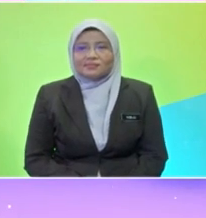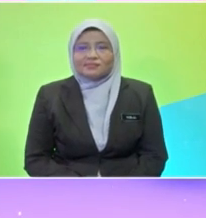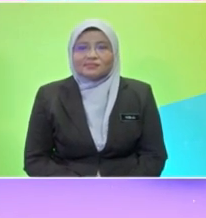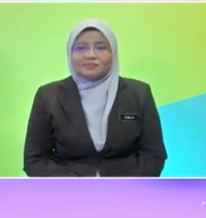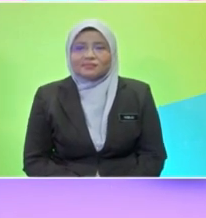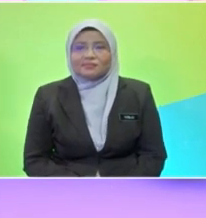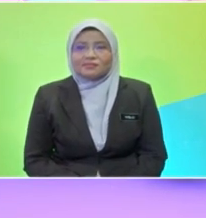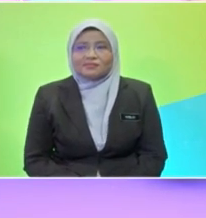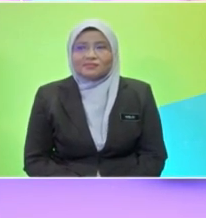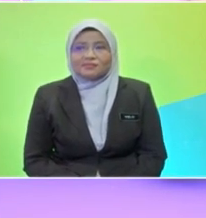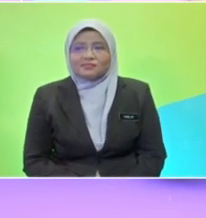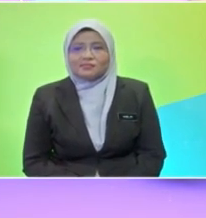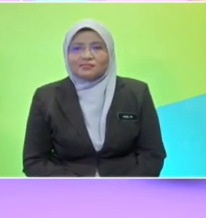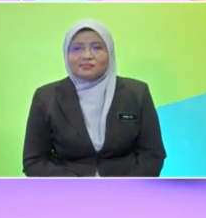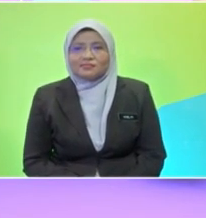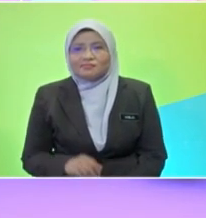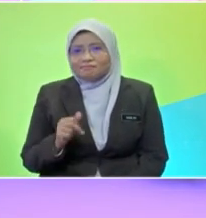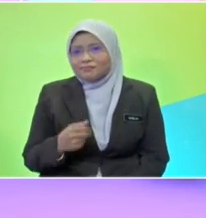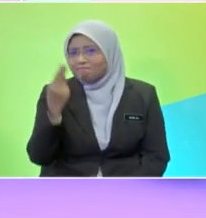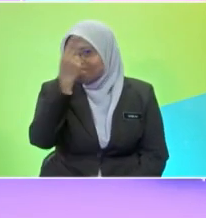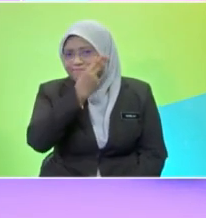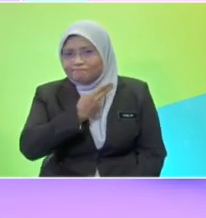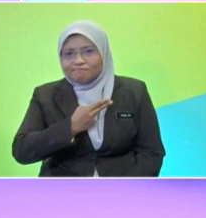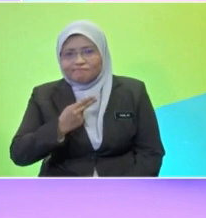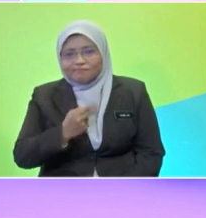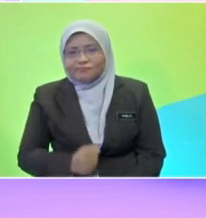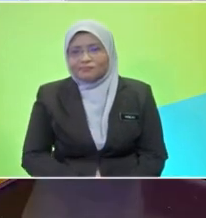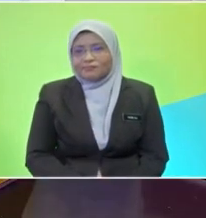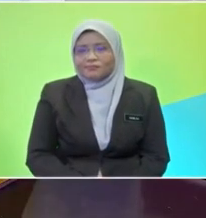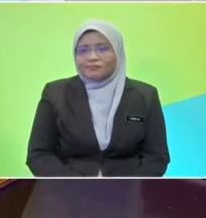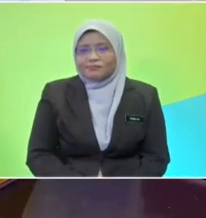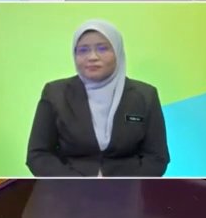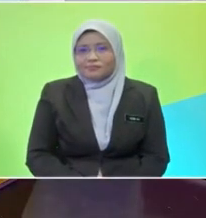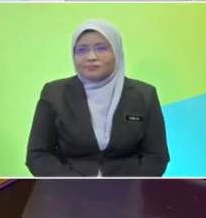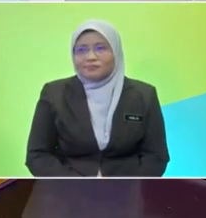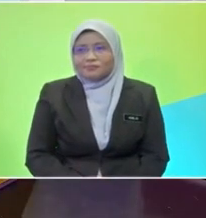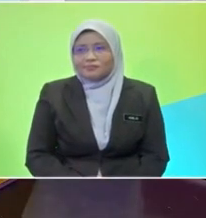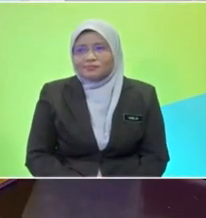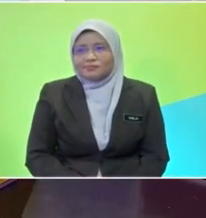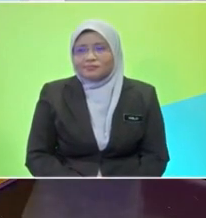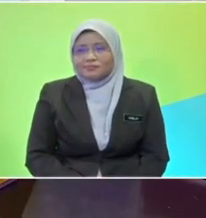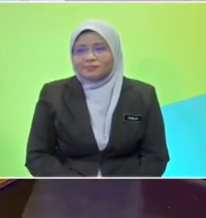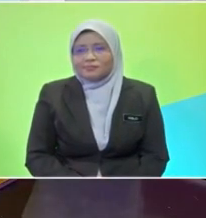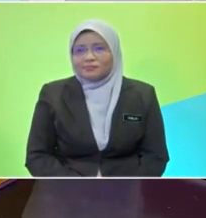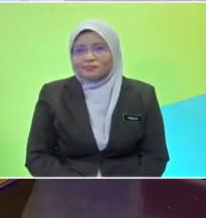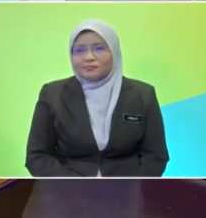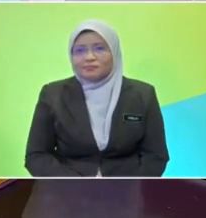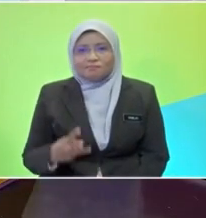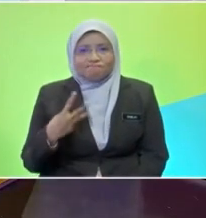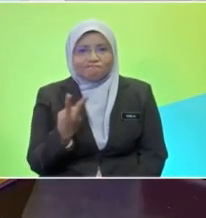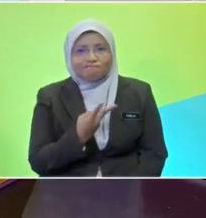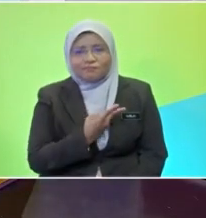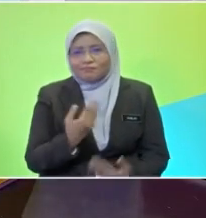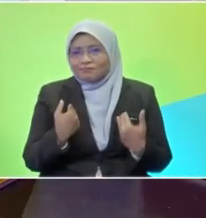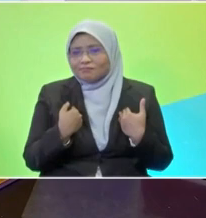like that. Yes. Saw you. Okay, Hanif, I guess that's all. Yeah? Well, that's all that we have today. So our singers at home as